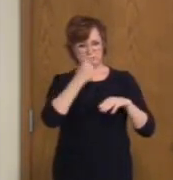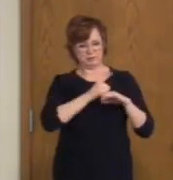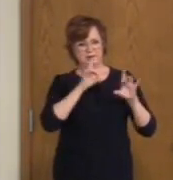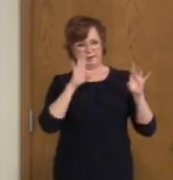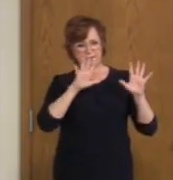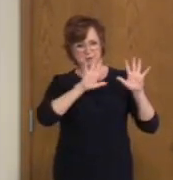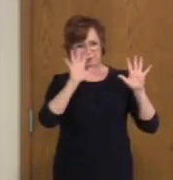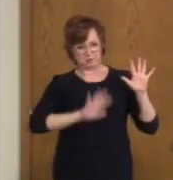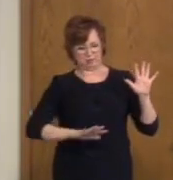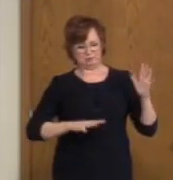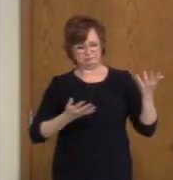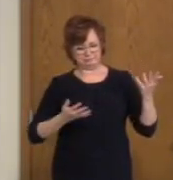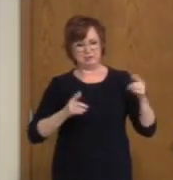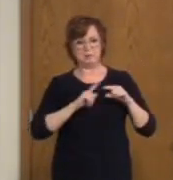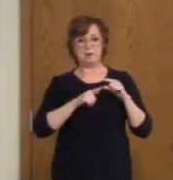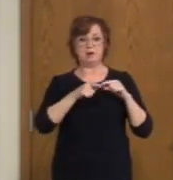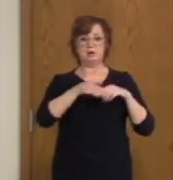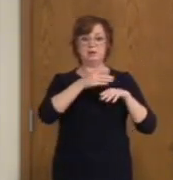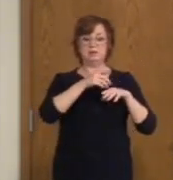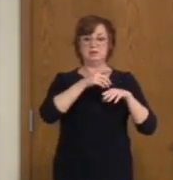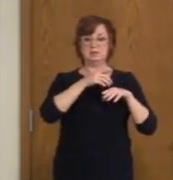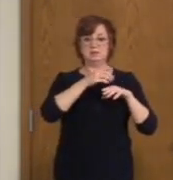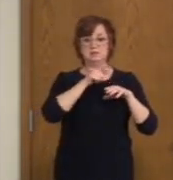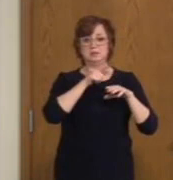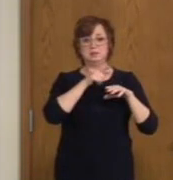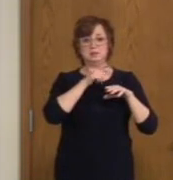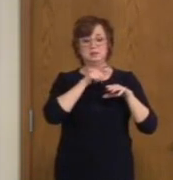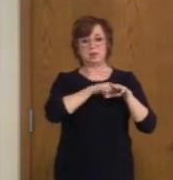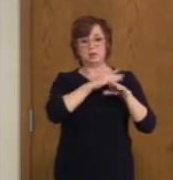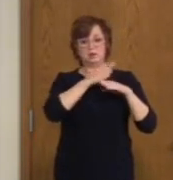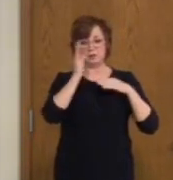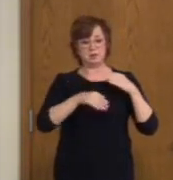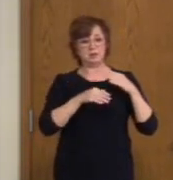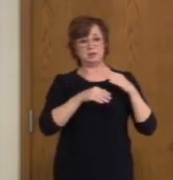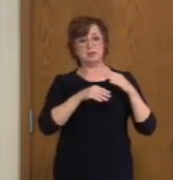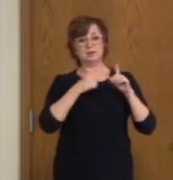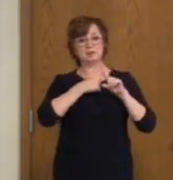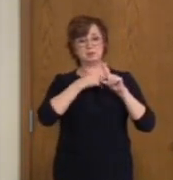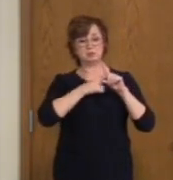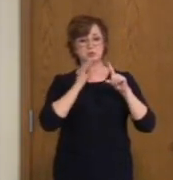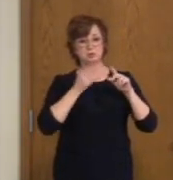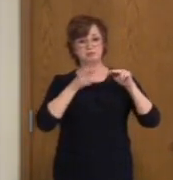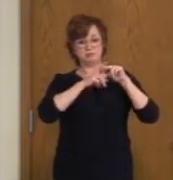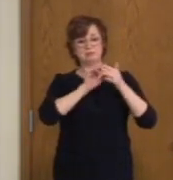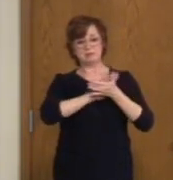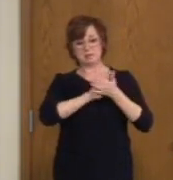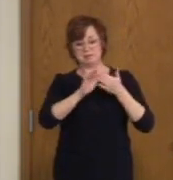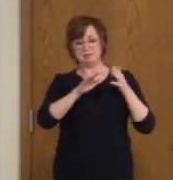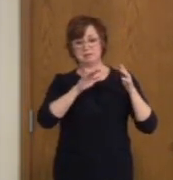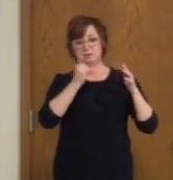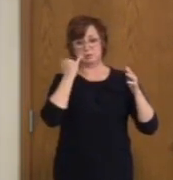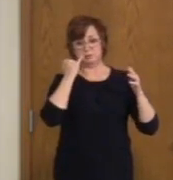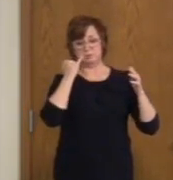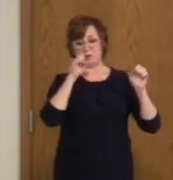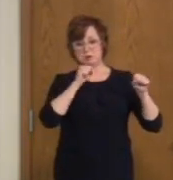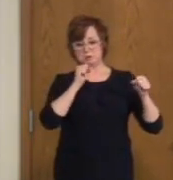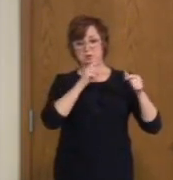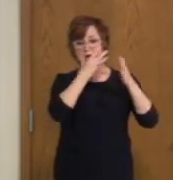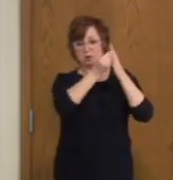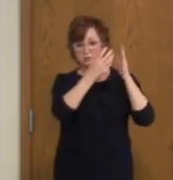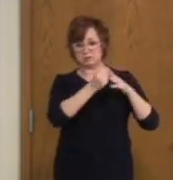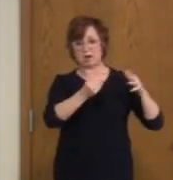south. And so, meet and greet each other outdoors, spend time outdoors while maintaining that physical distance. But gathering